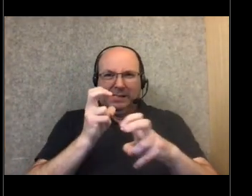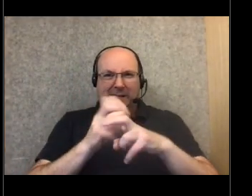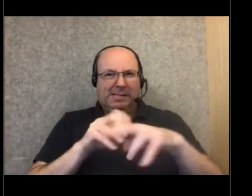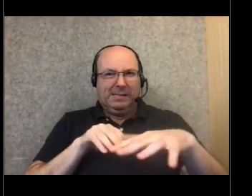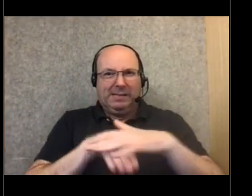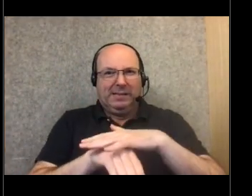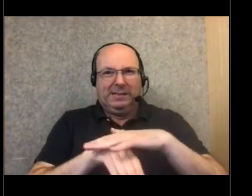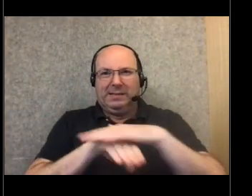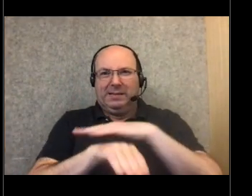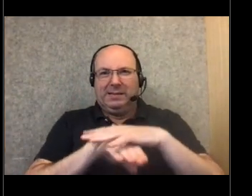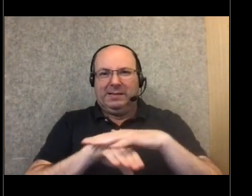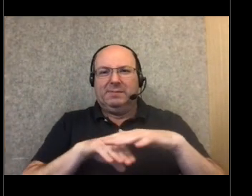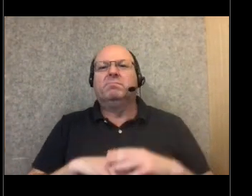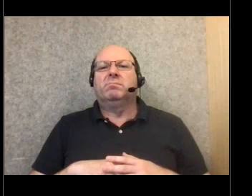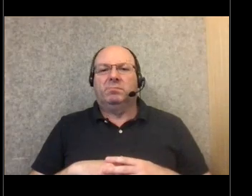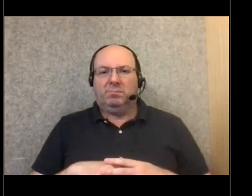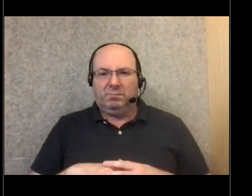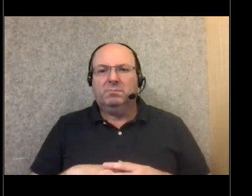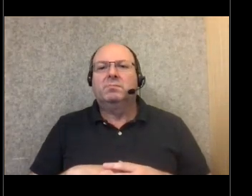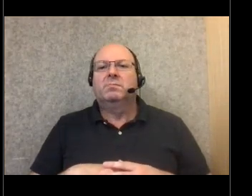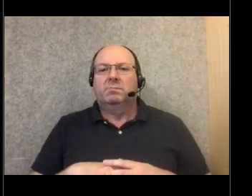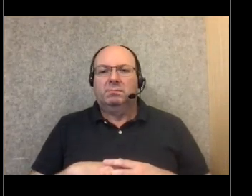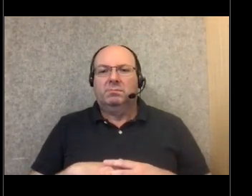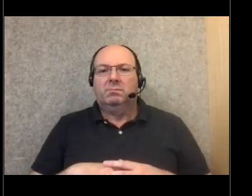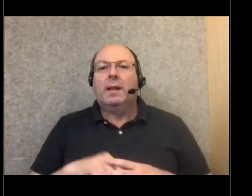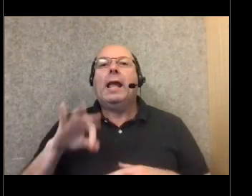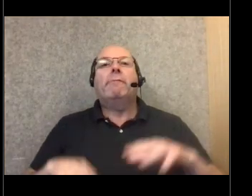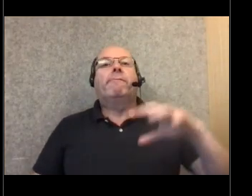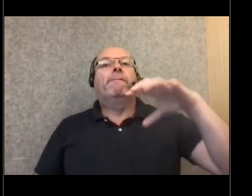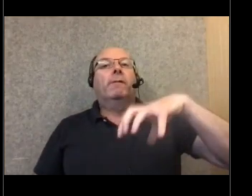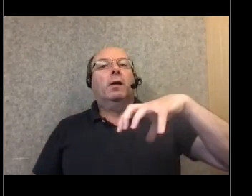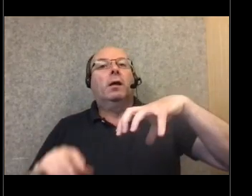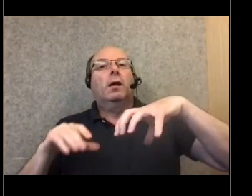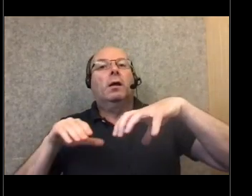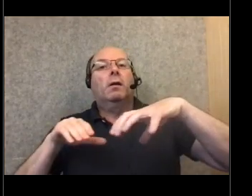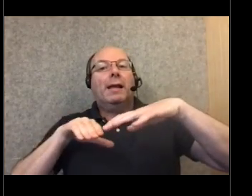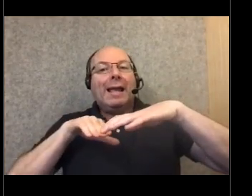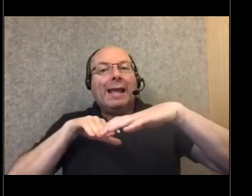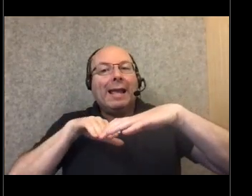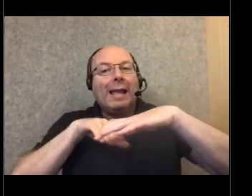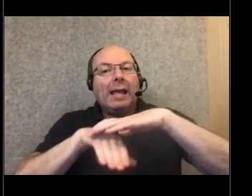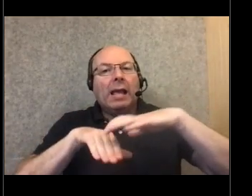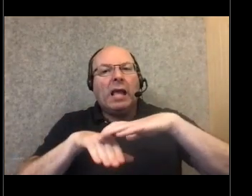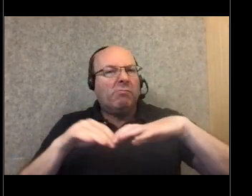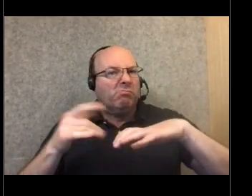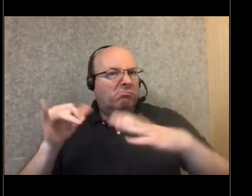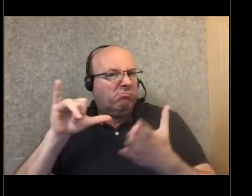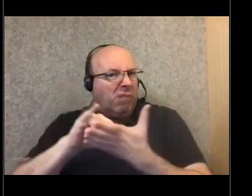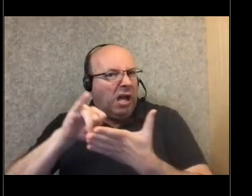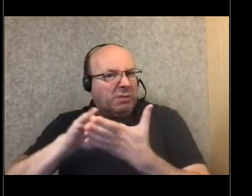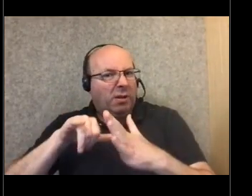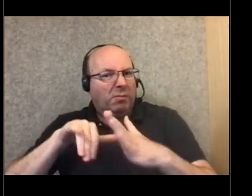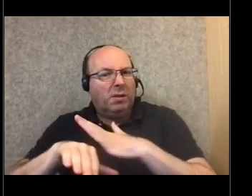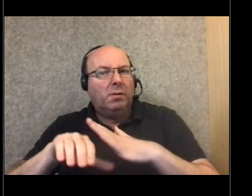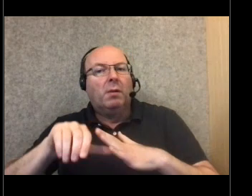Units where entrances are impractical do not have to meet the other design